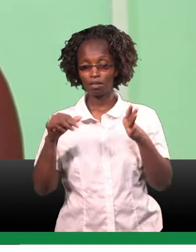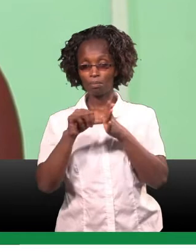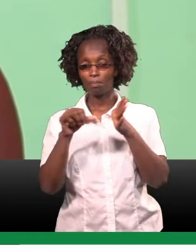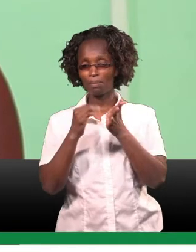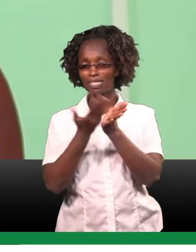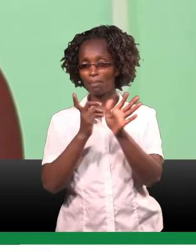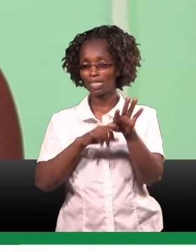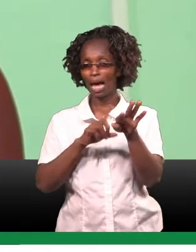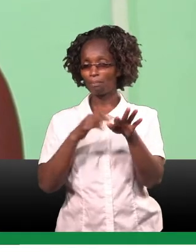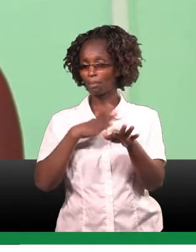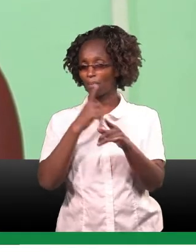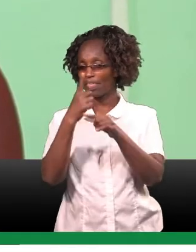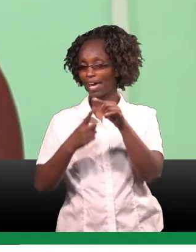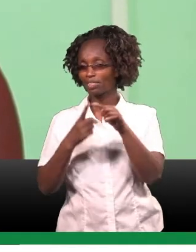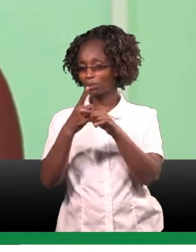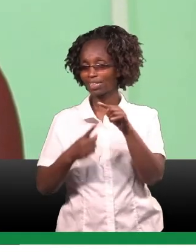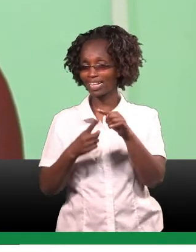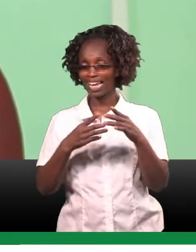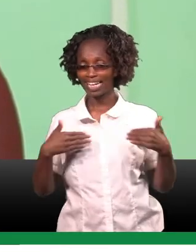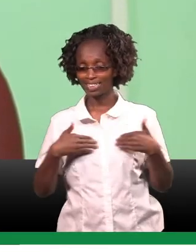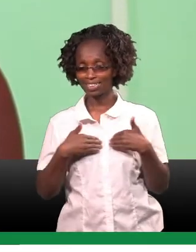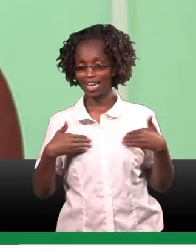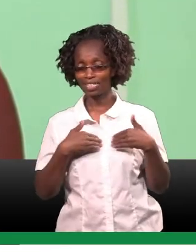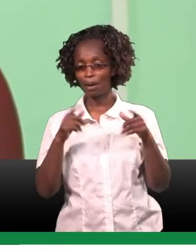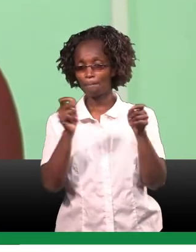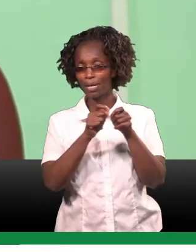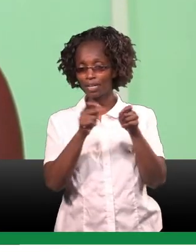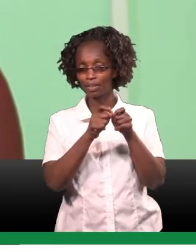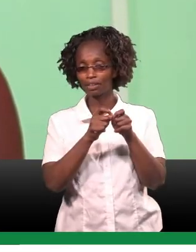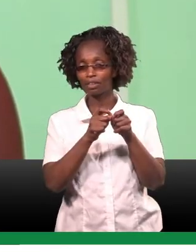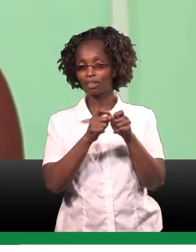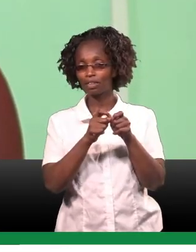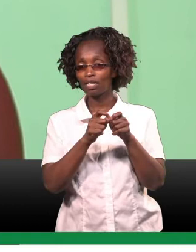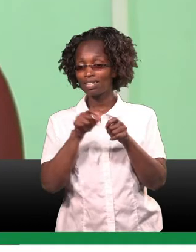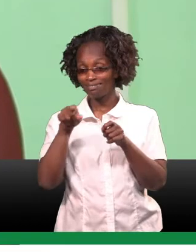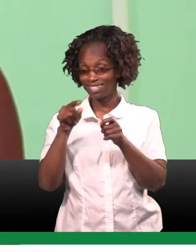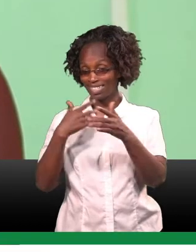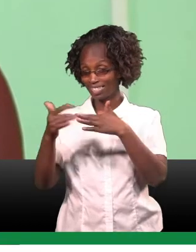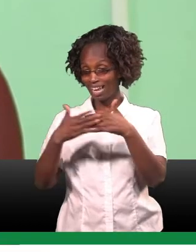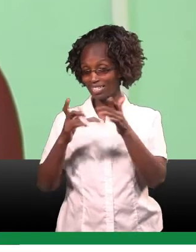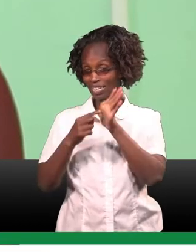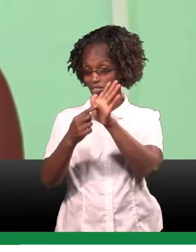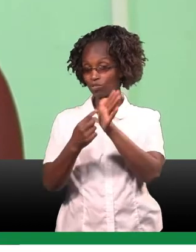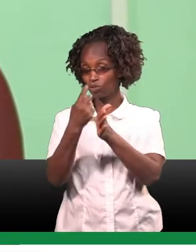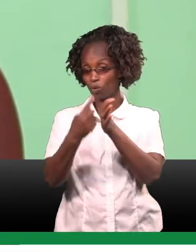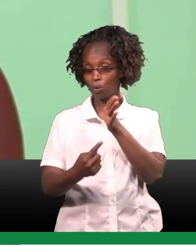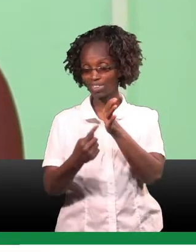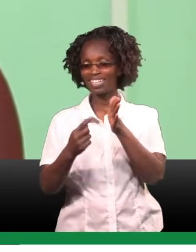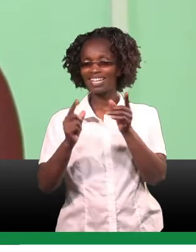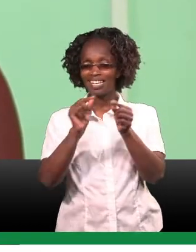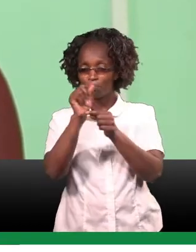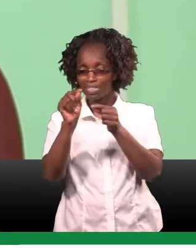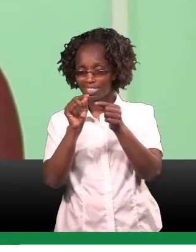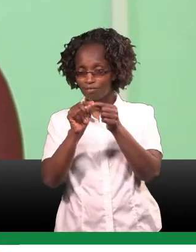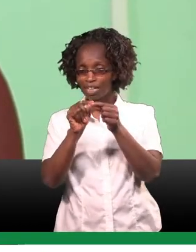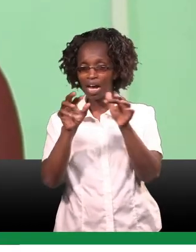experience chest pain and coughing. Those are among the most commonest. But those signs just suggest, they're not very specific to asthma.